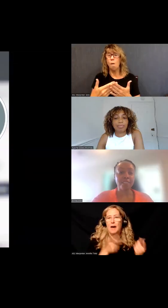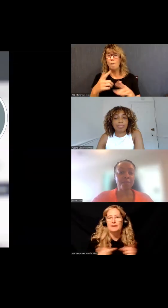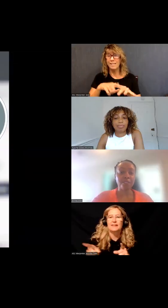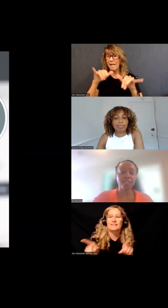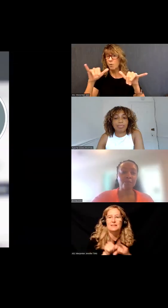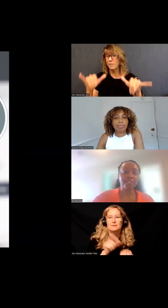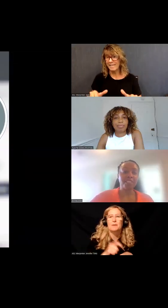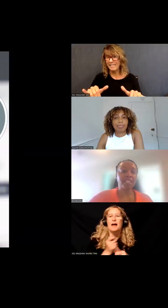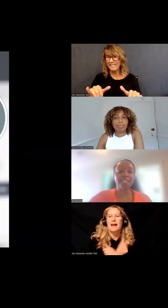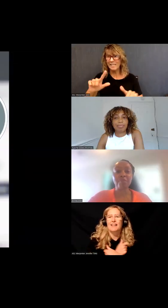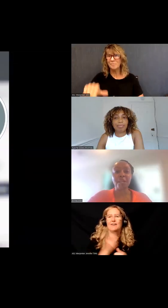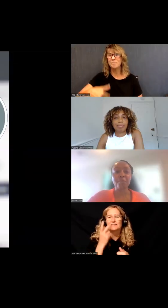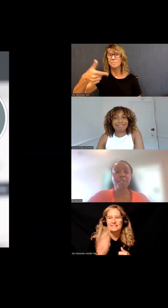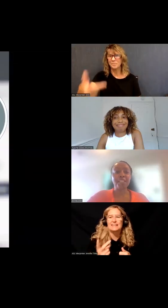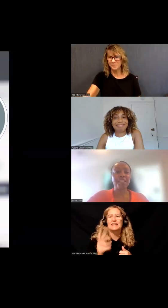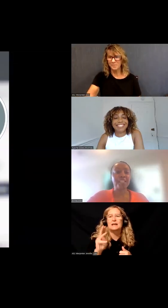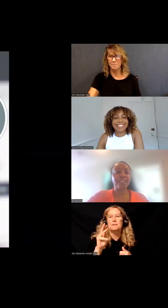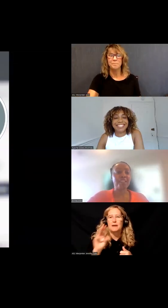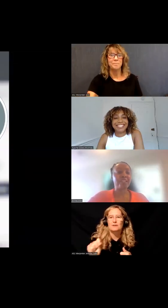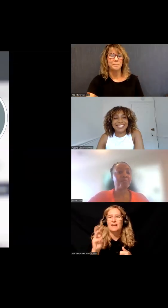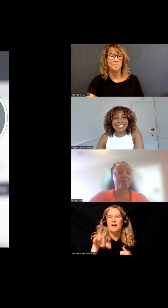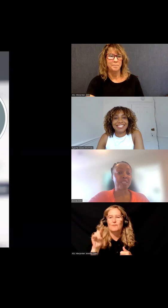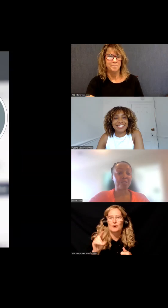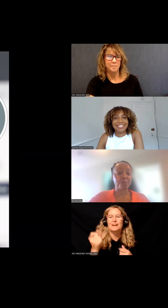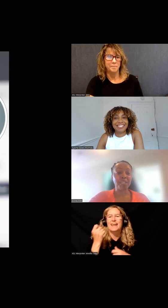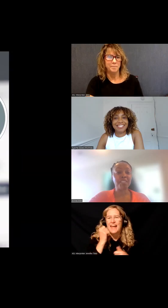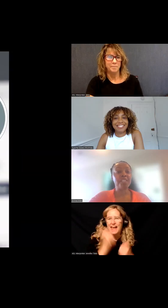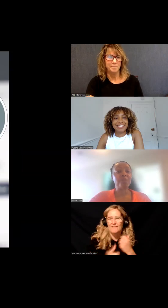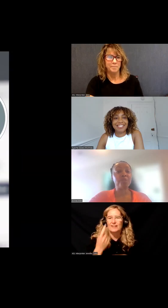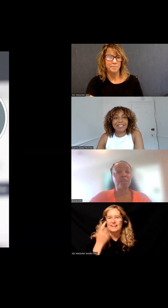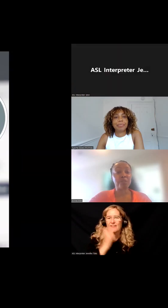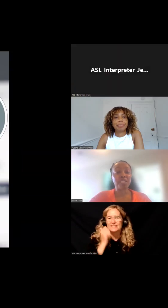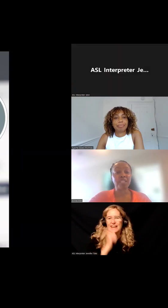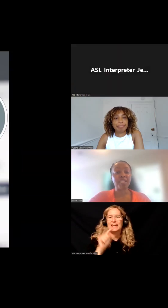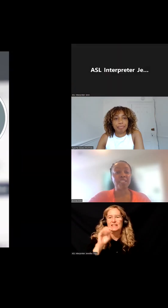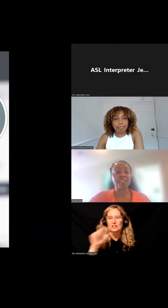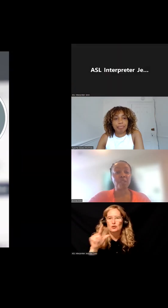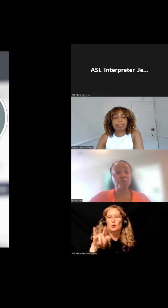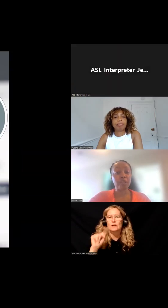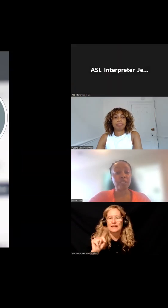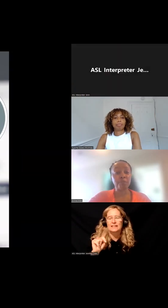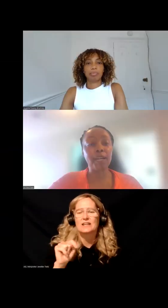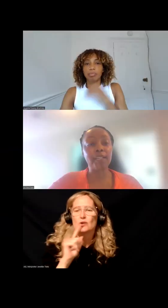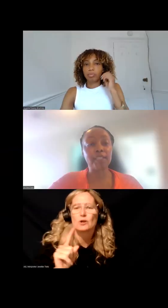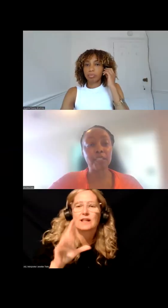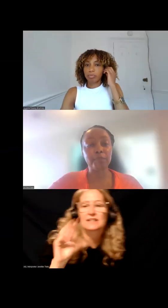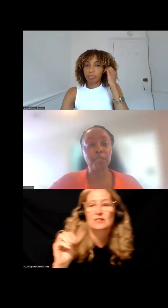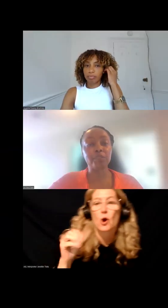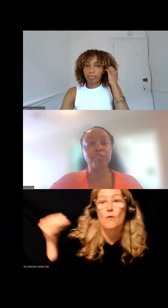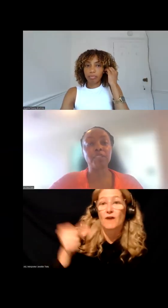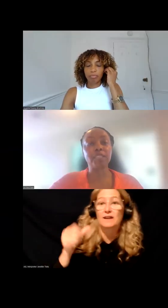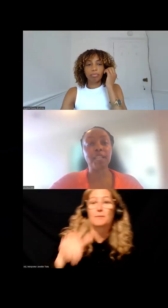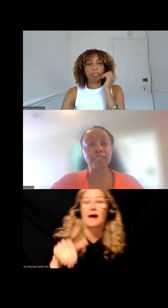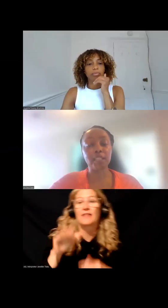love seeing Microsoft Word every day. Um, but if they are the mobile crisis toolkit, which I will say is co-funded by the center